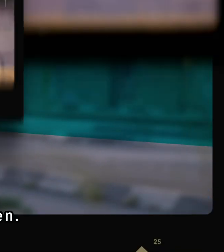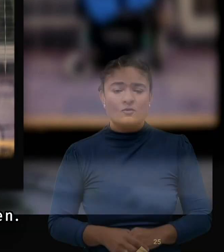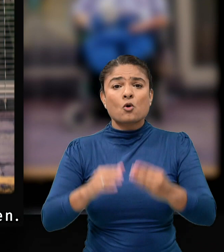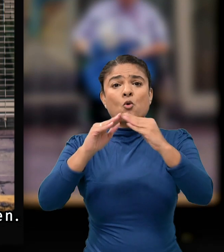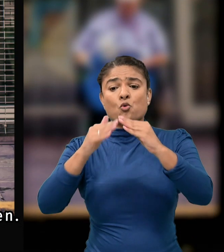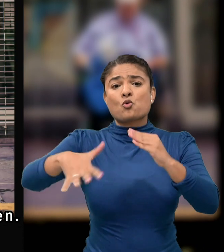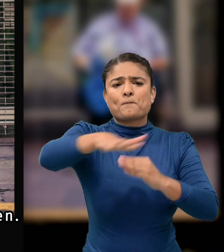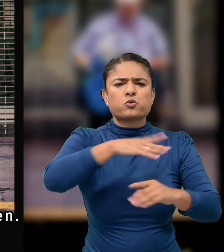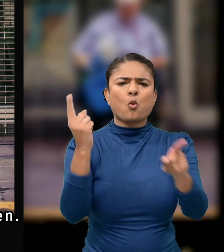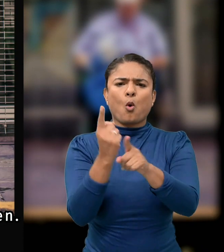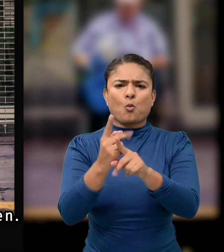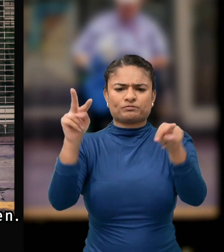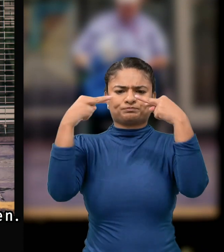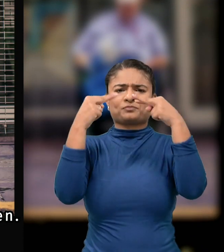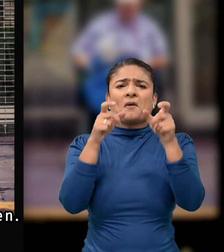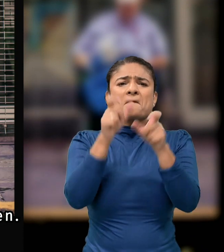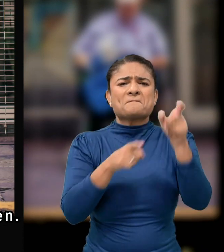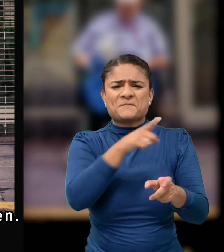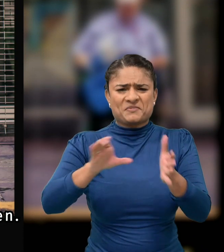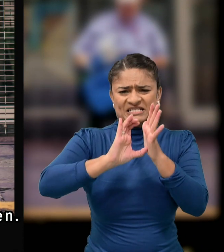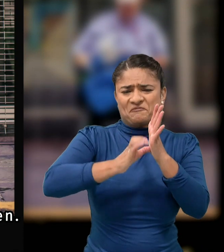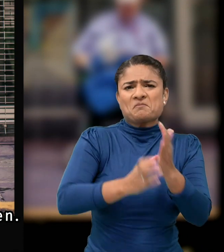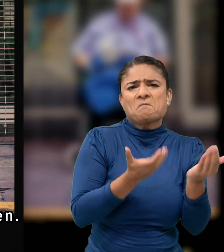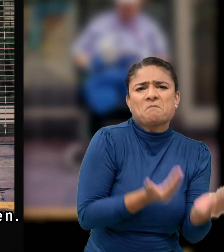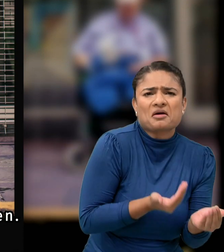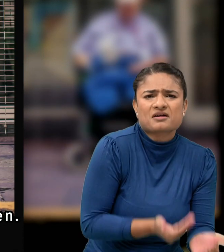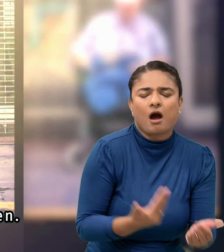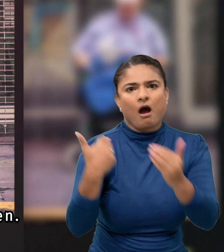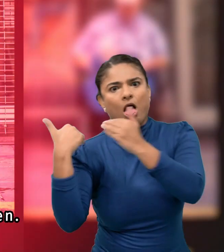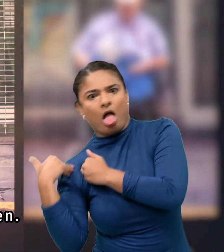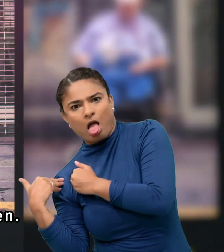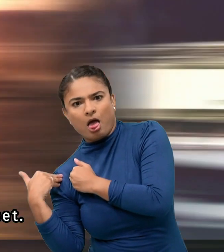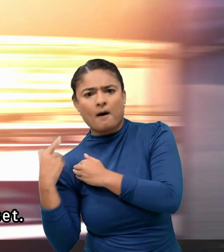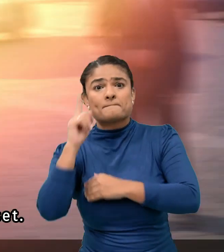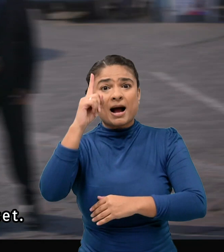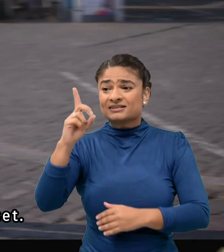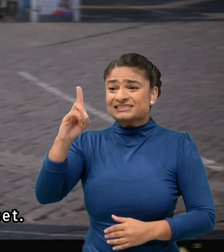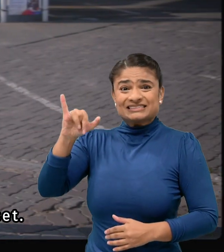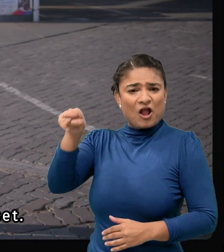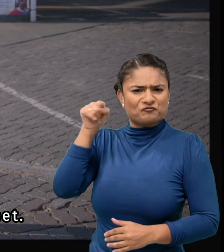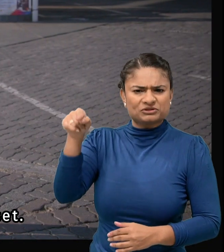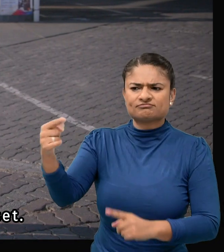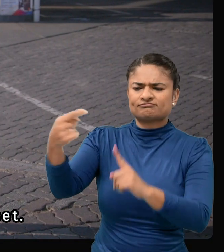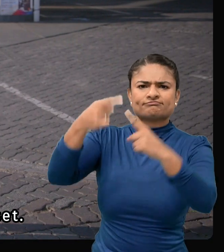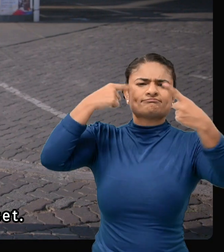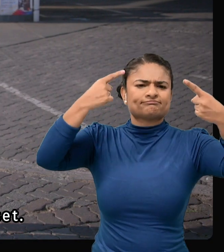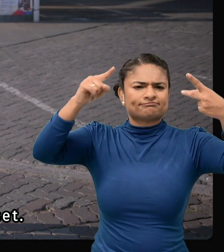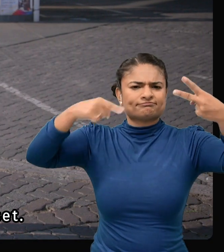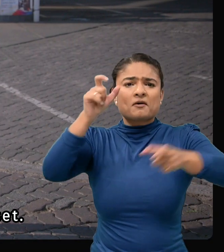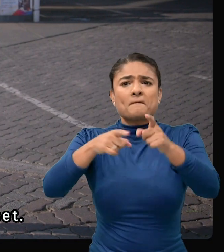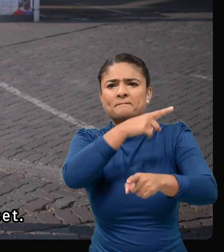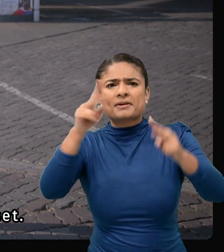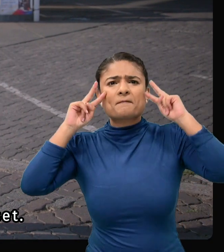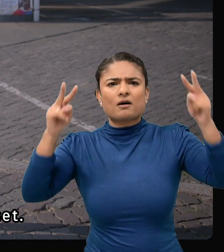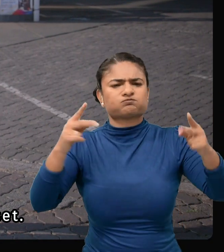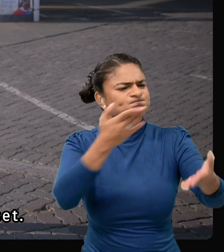Our communities often see persons with disabilities as beggars and burden. David has changed that perception through his work and